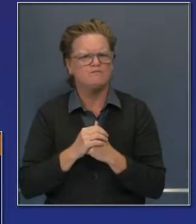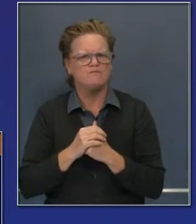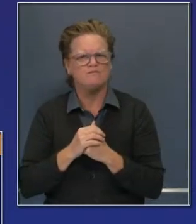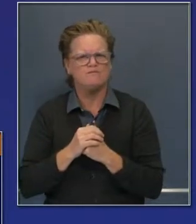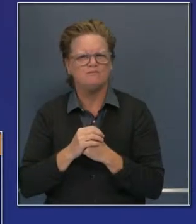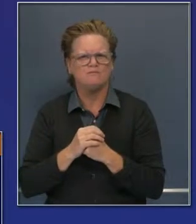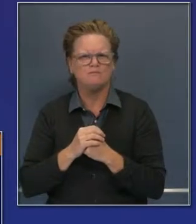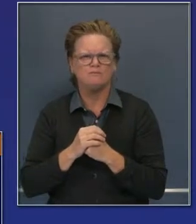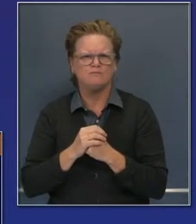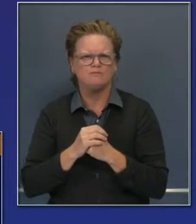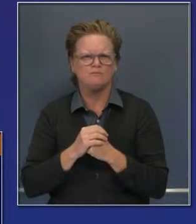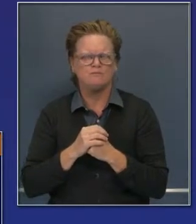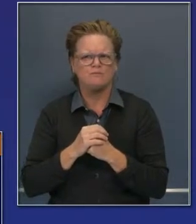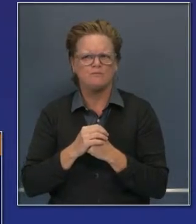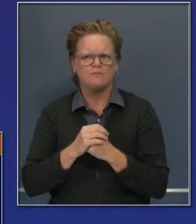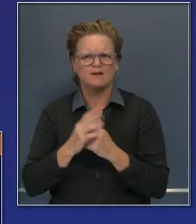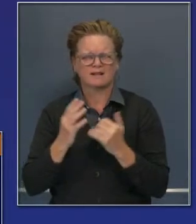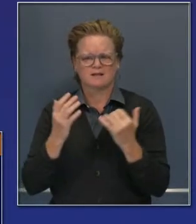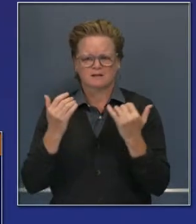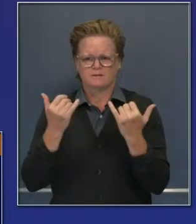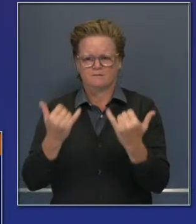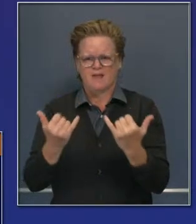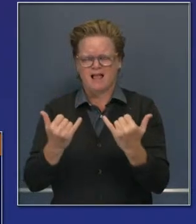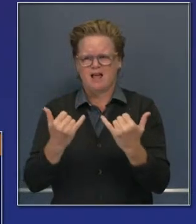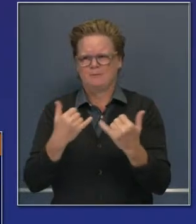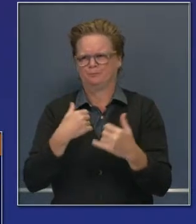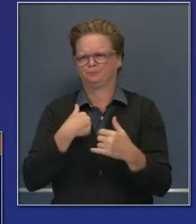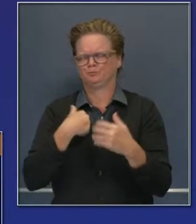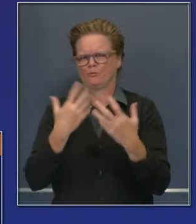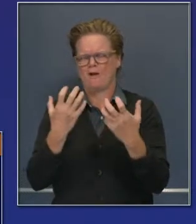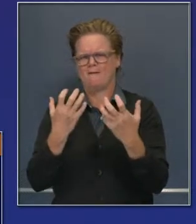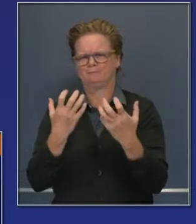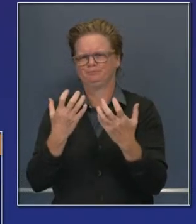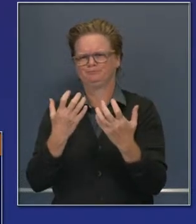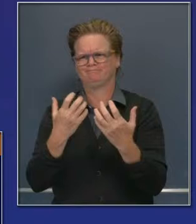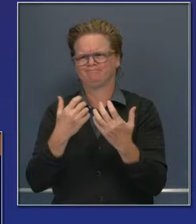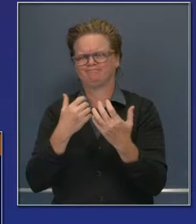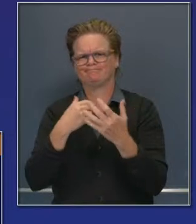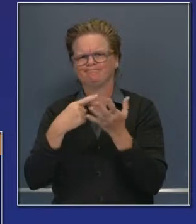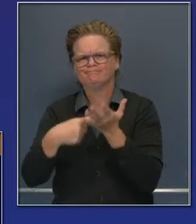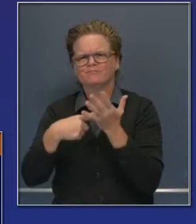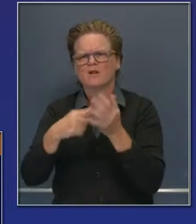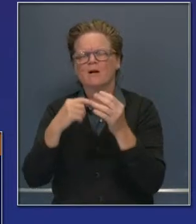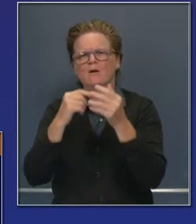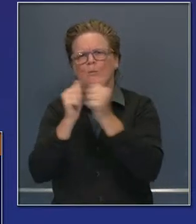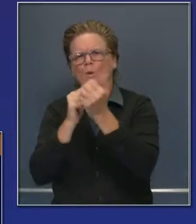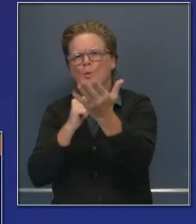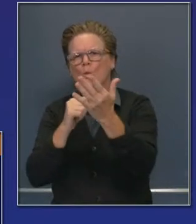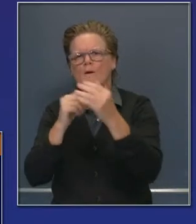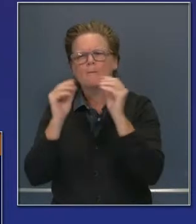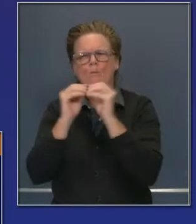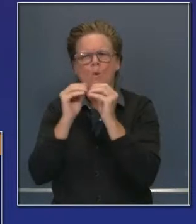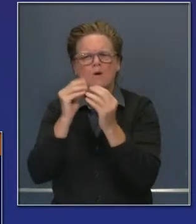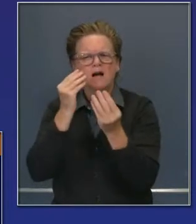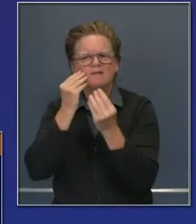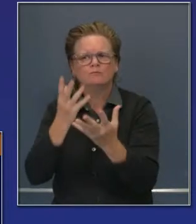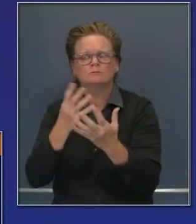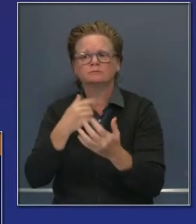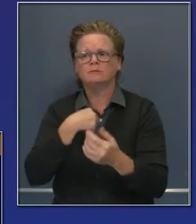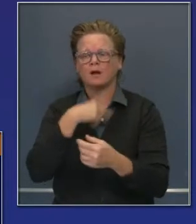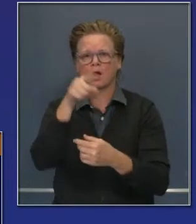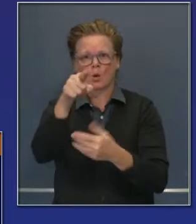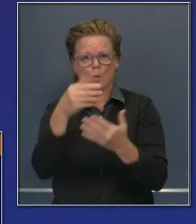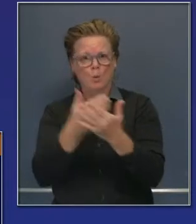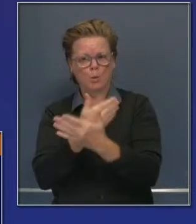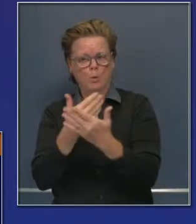the ambiguity perhaps in some of the reporting about what a reset actually means to new applicants, that I would love